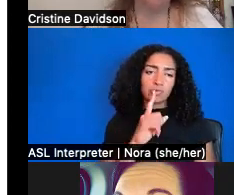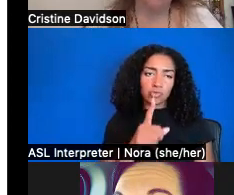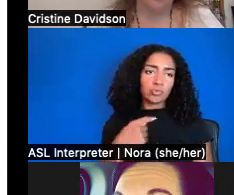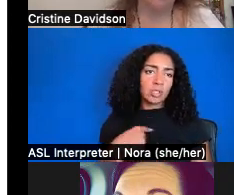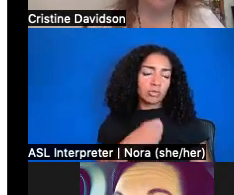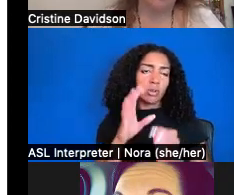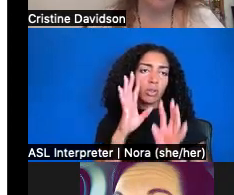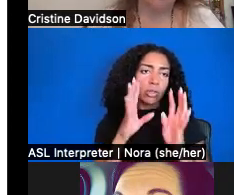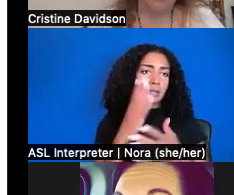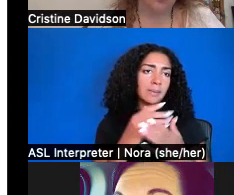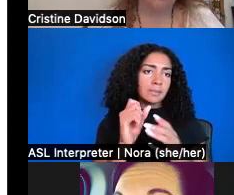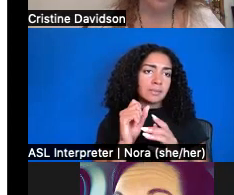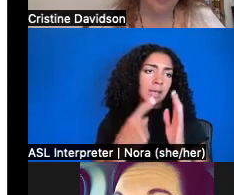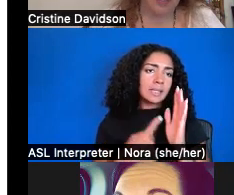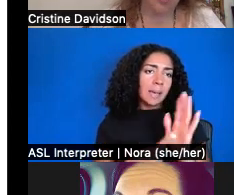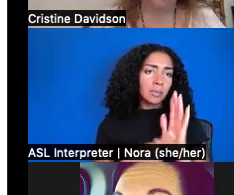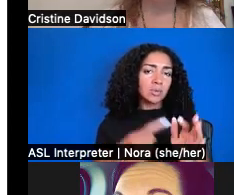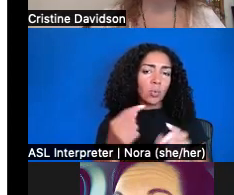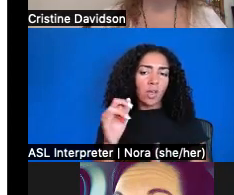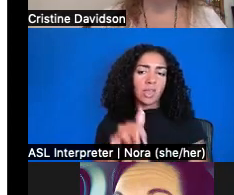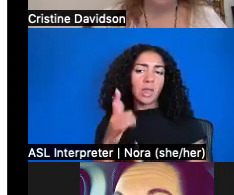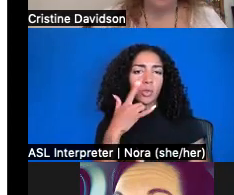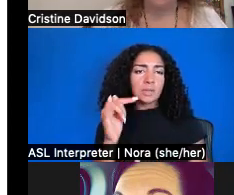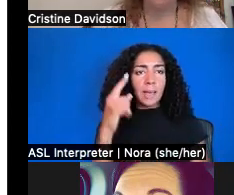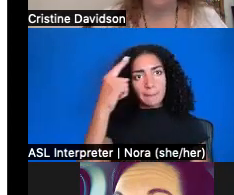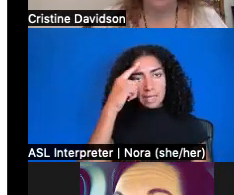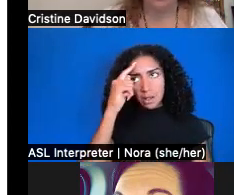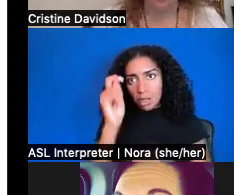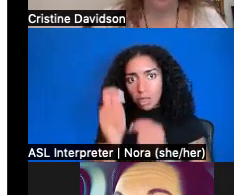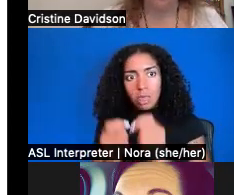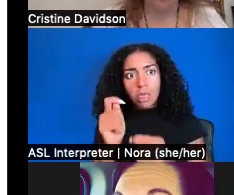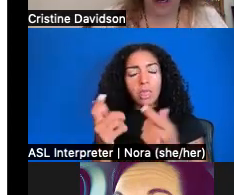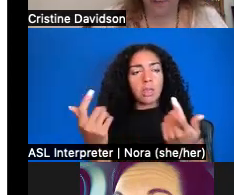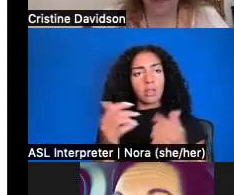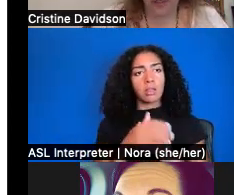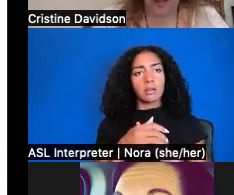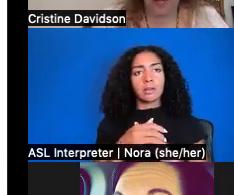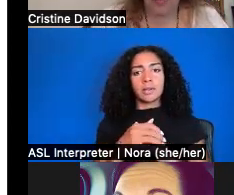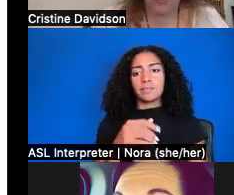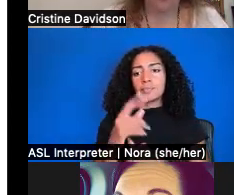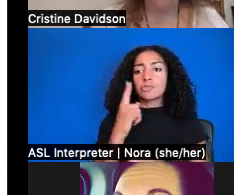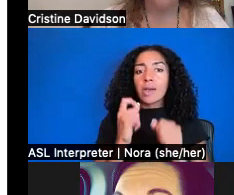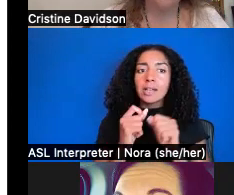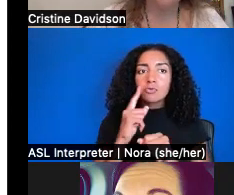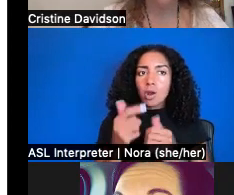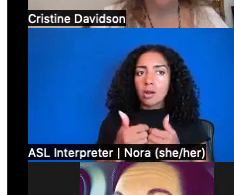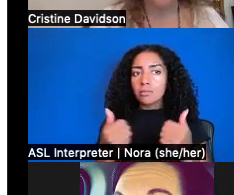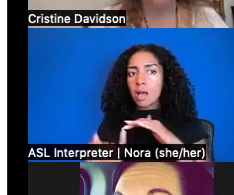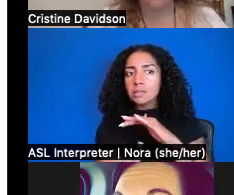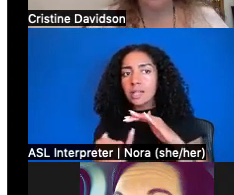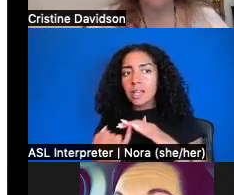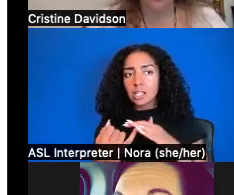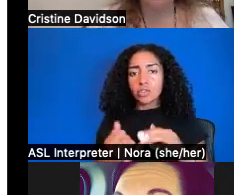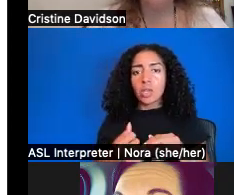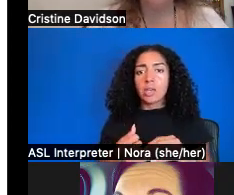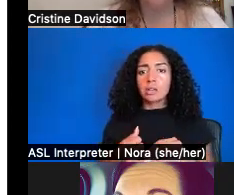scenarios of that mental manipulation and tactics of isolation, right? They don't even like you, or they